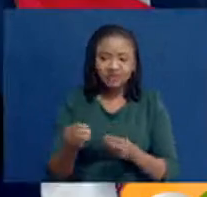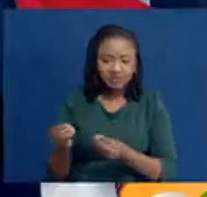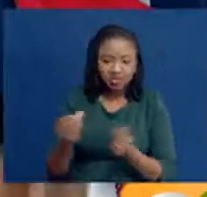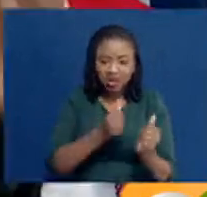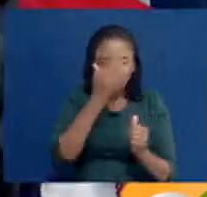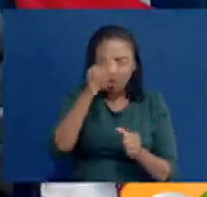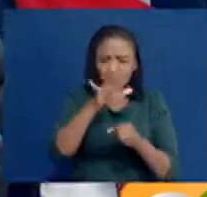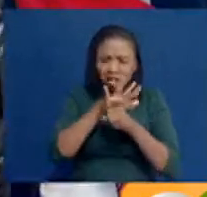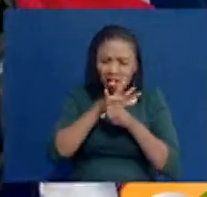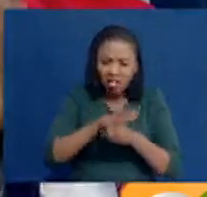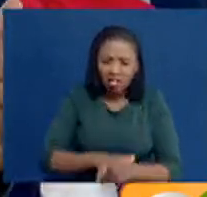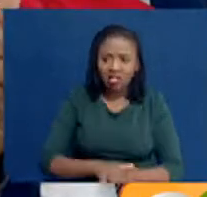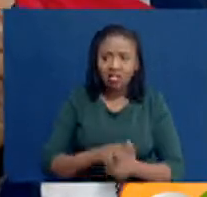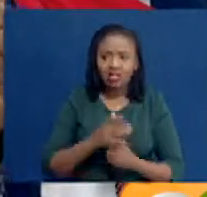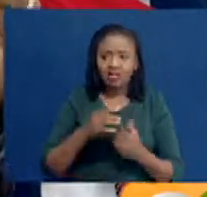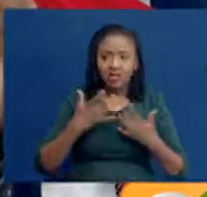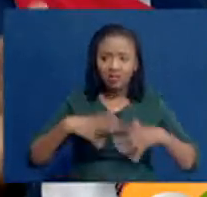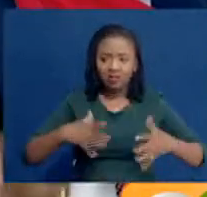population.